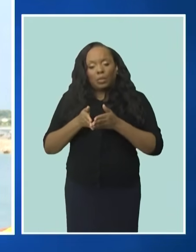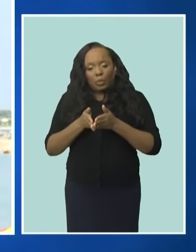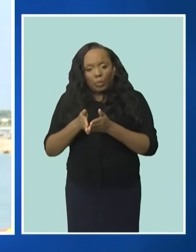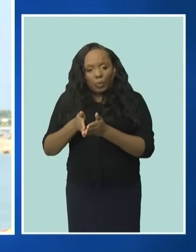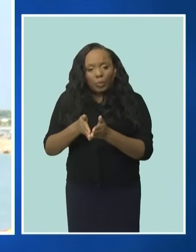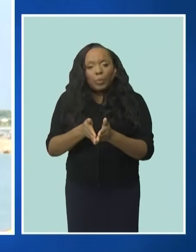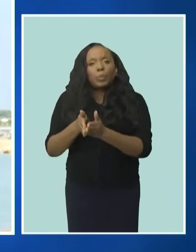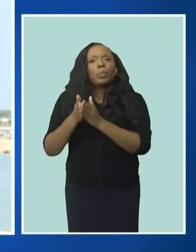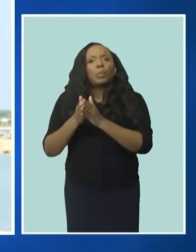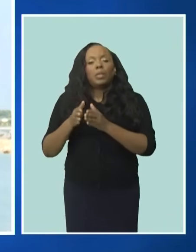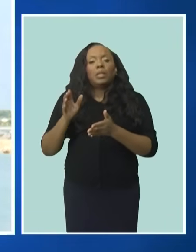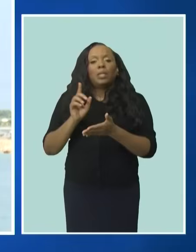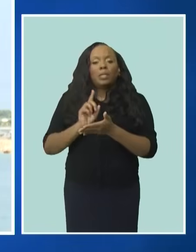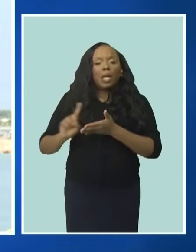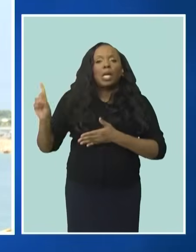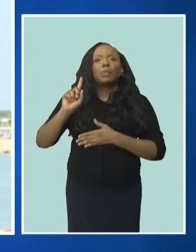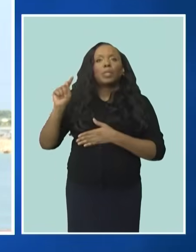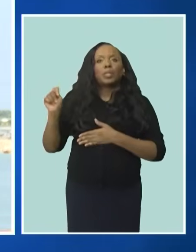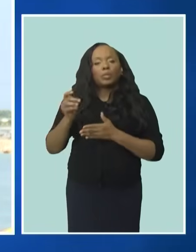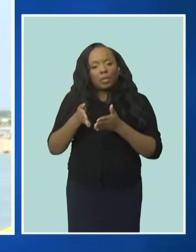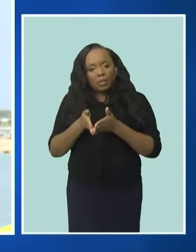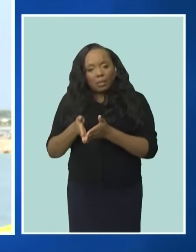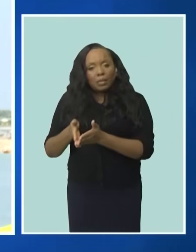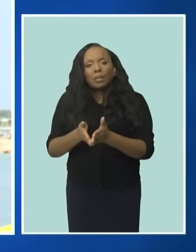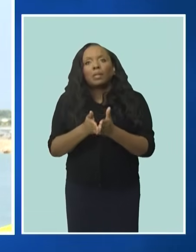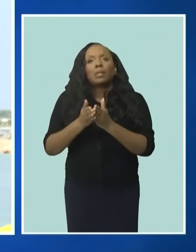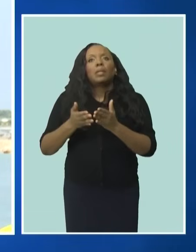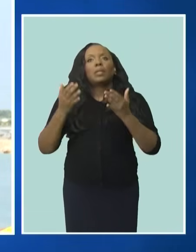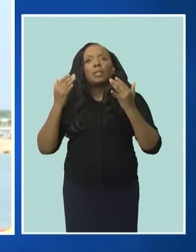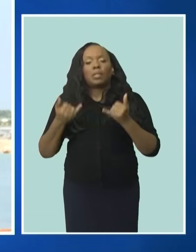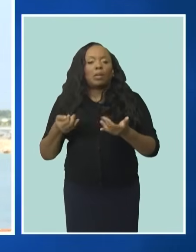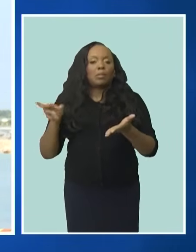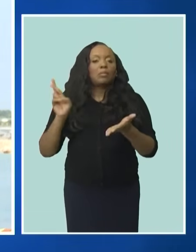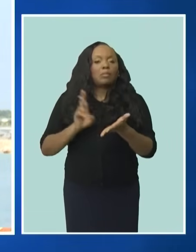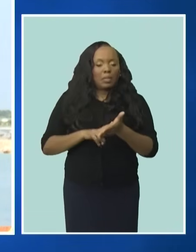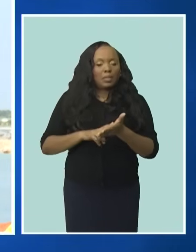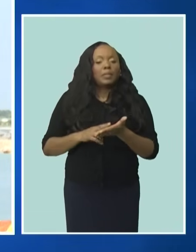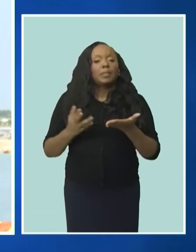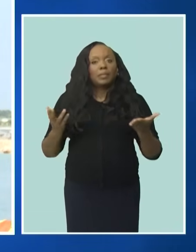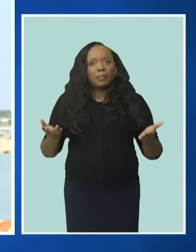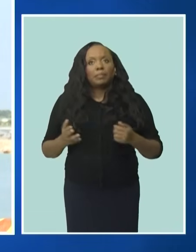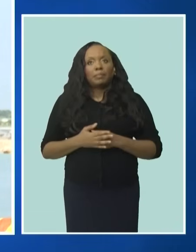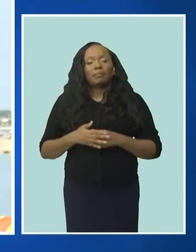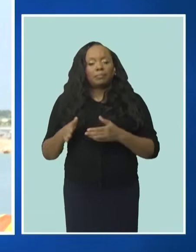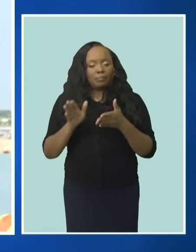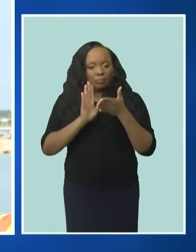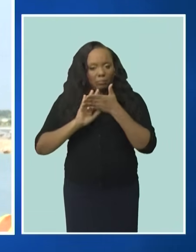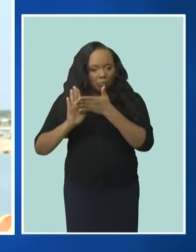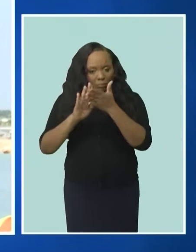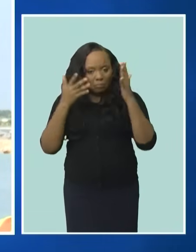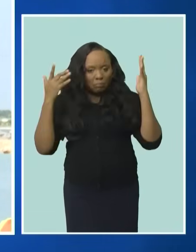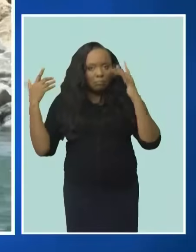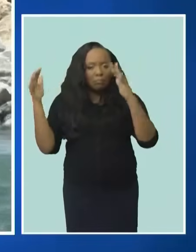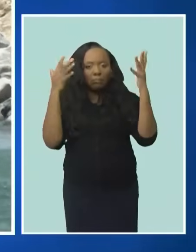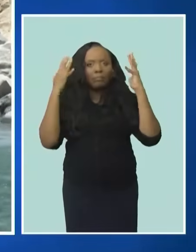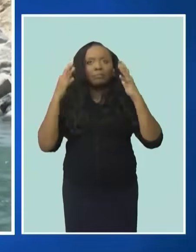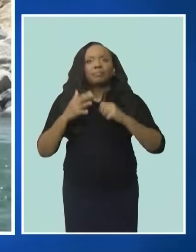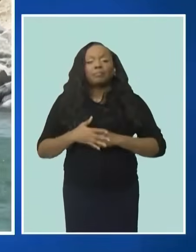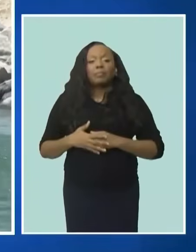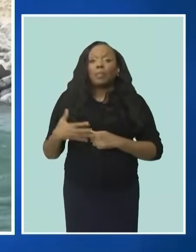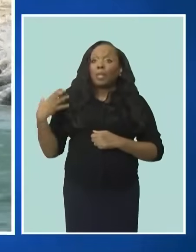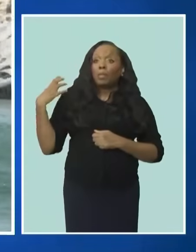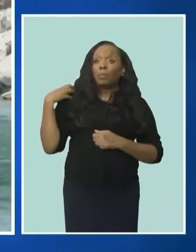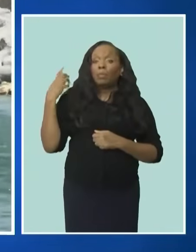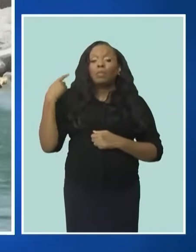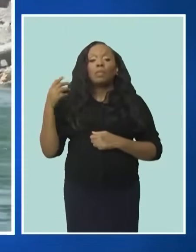done last Tuesday, and I'm pleased to report that it's officially registered in our registry at the Fisheries Division. Chairman of